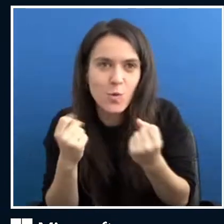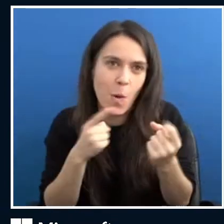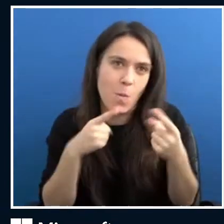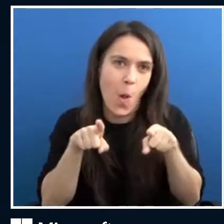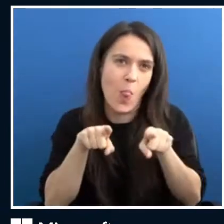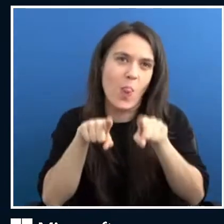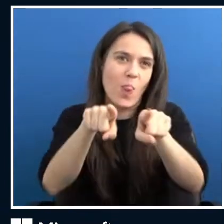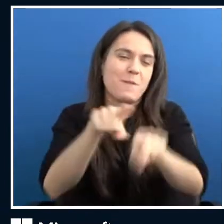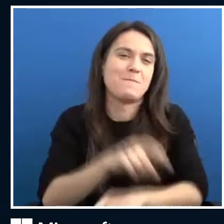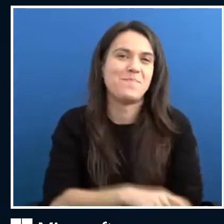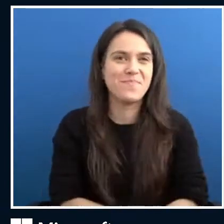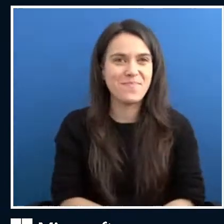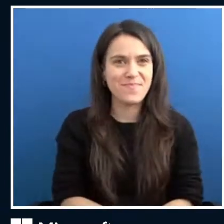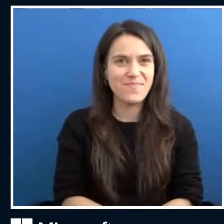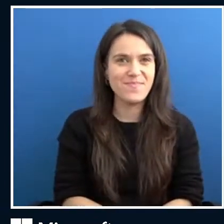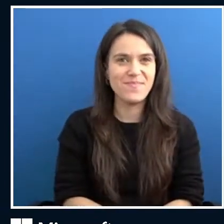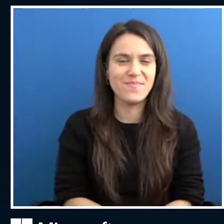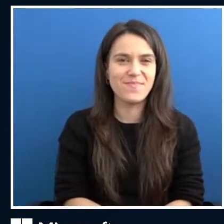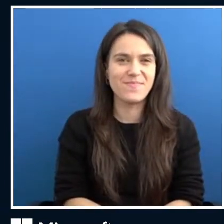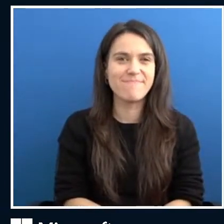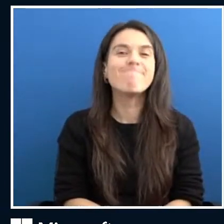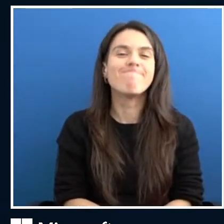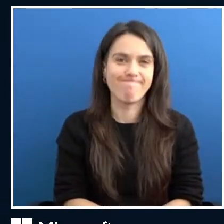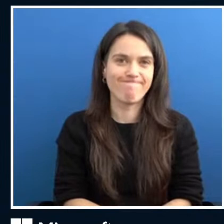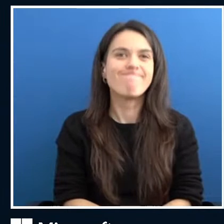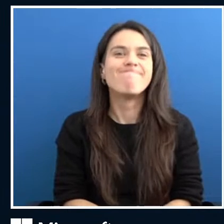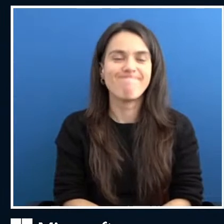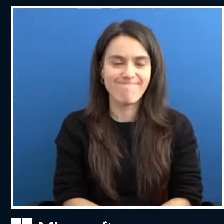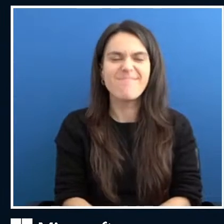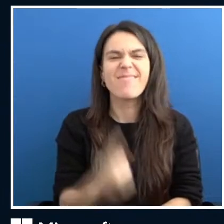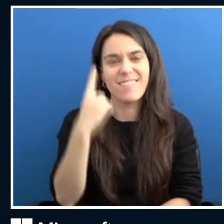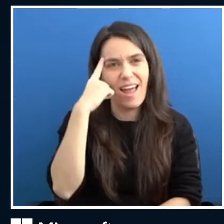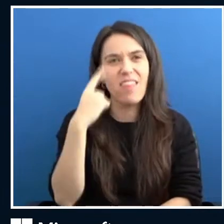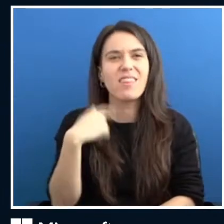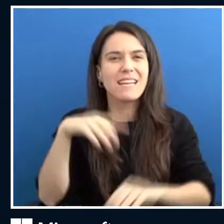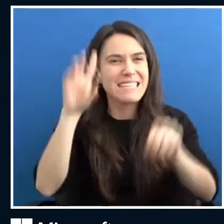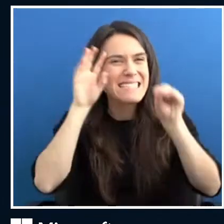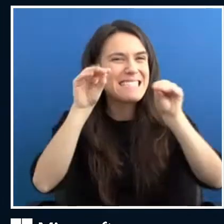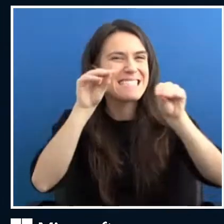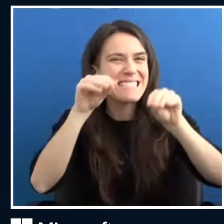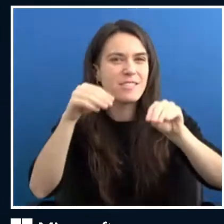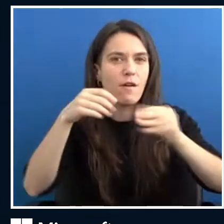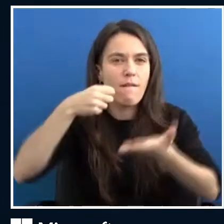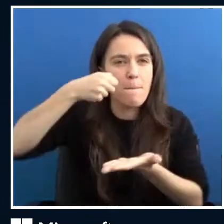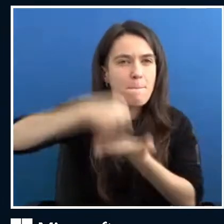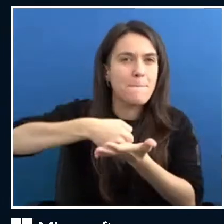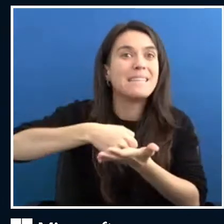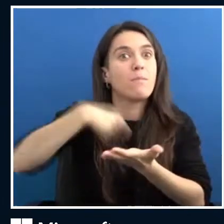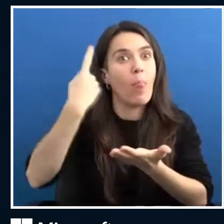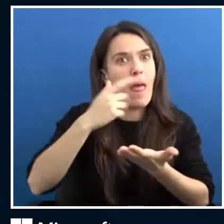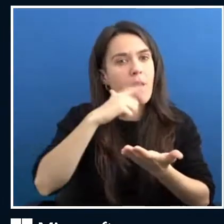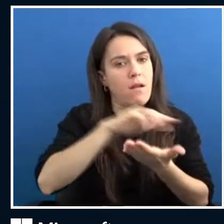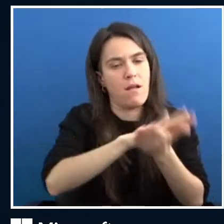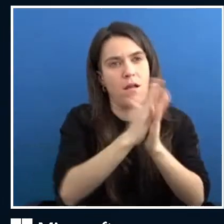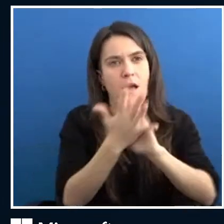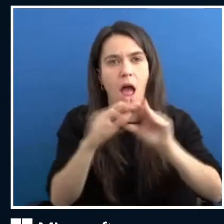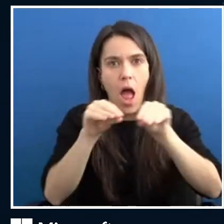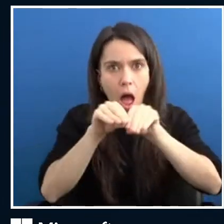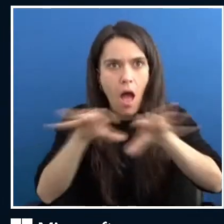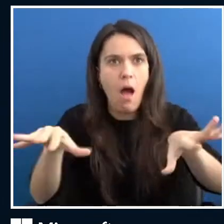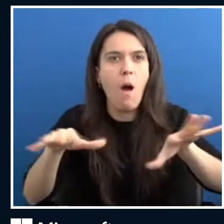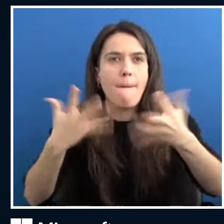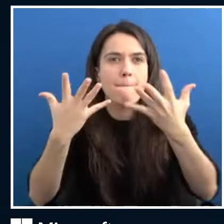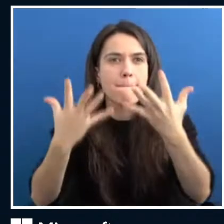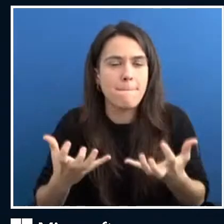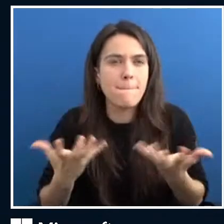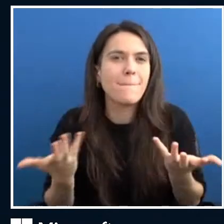said, it's about teaching the fundamentals and then the application of in that scenario based learning, whether it's a capstone project